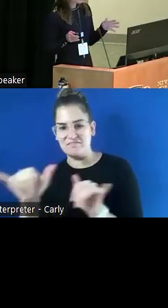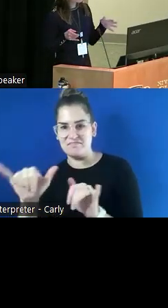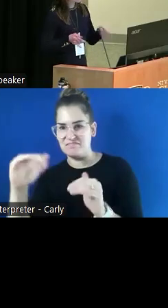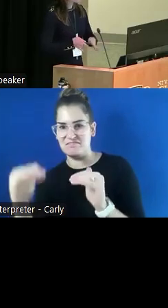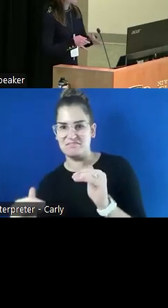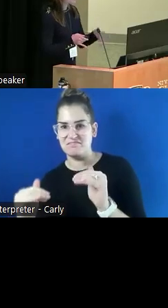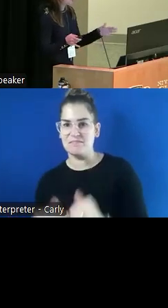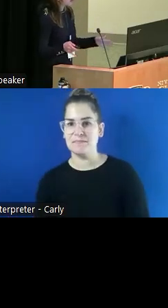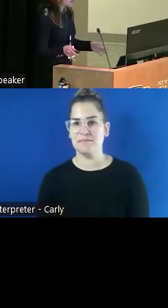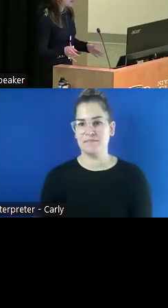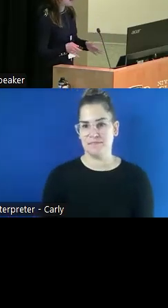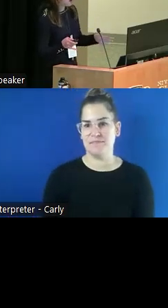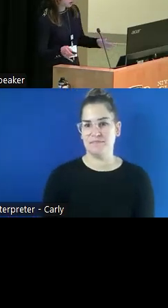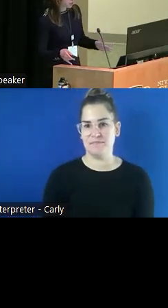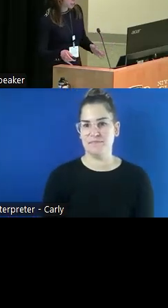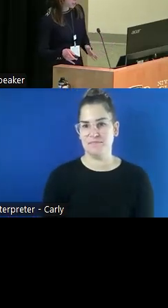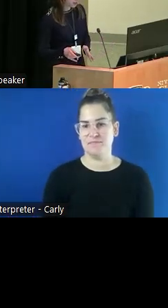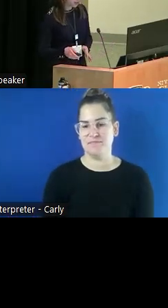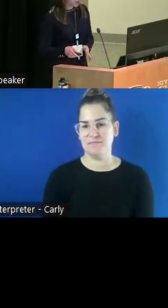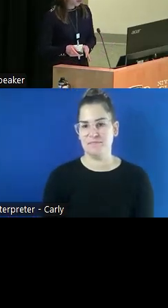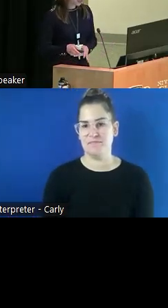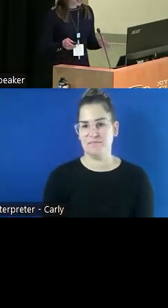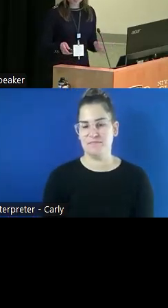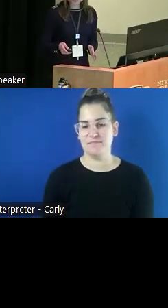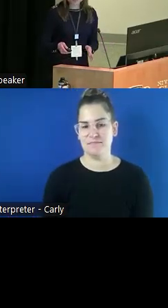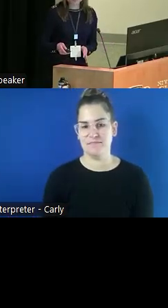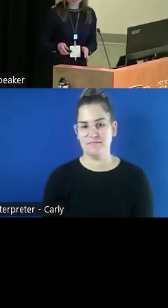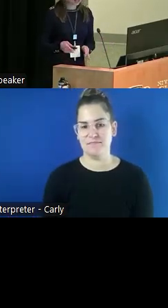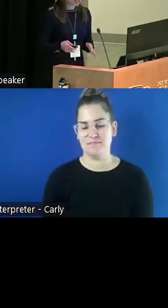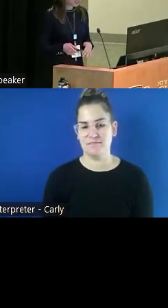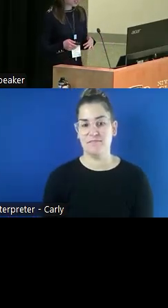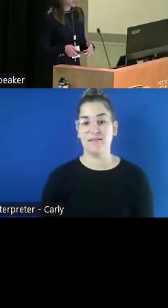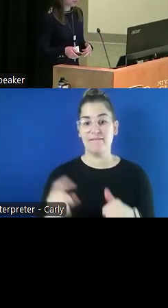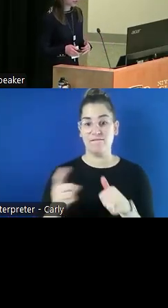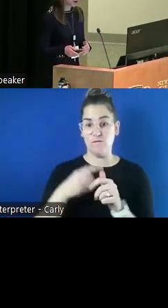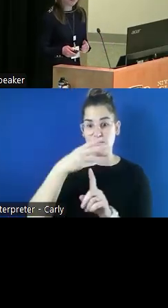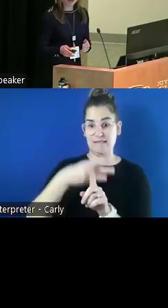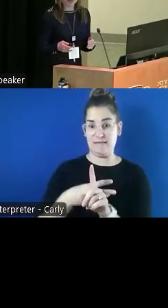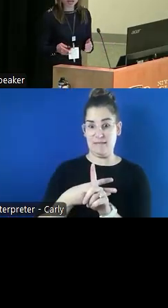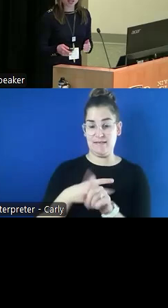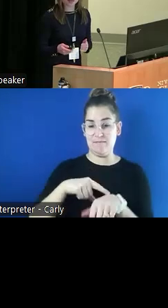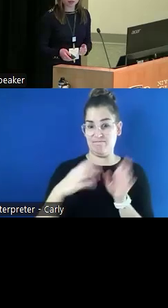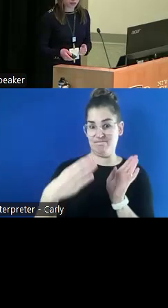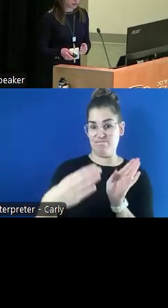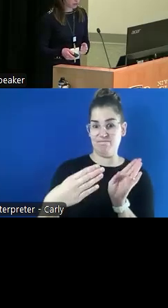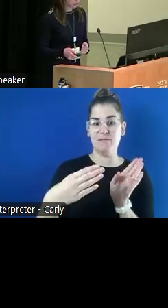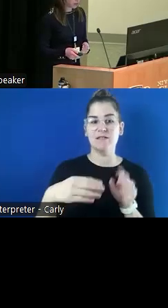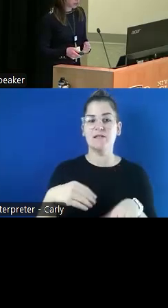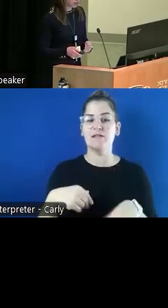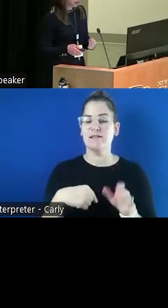Within the first 6 months of observation, the transition group had a less steep drop in their negative